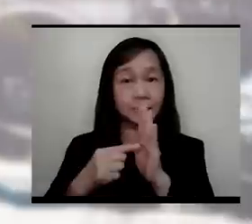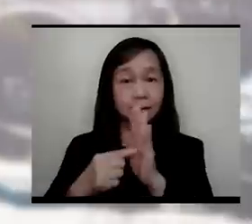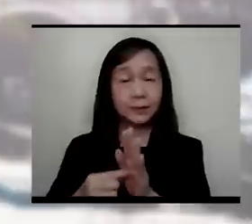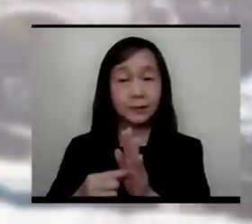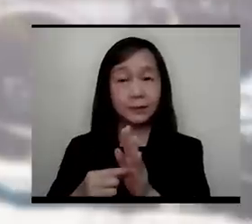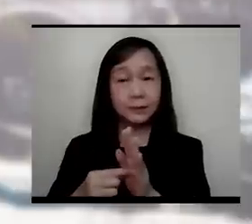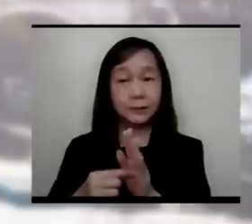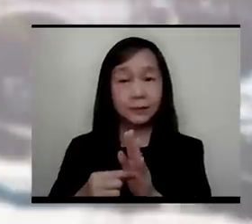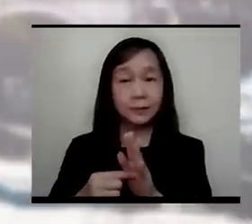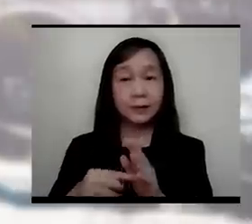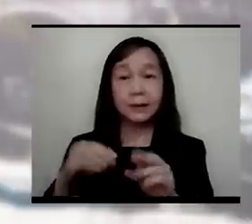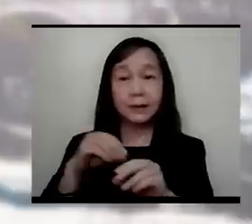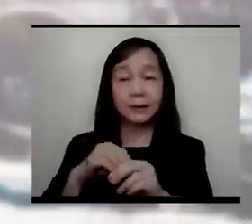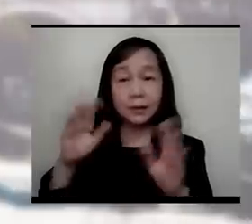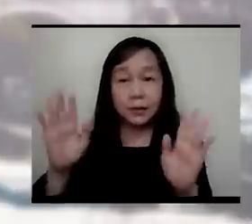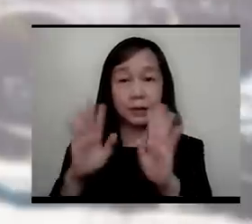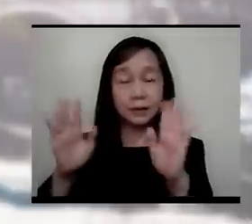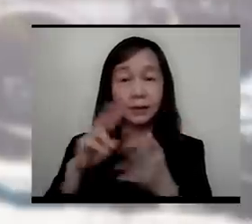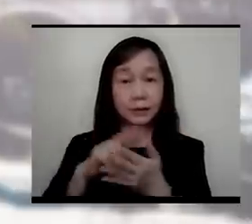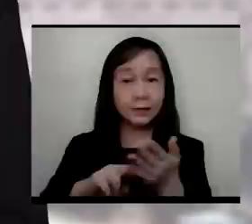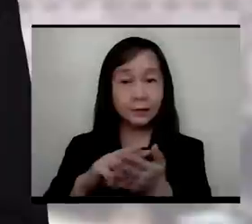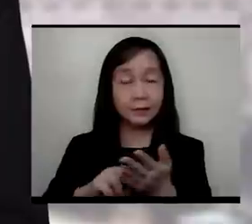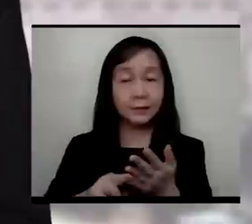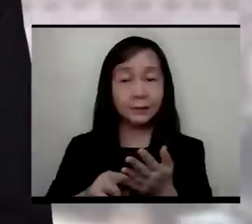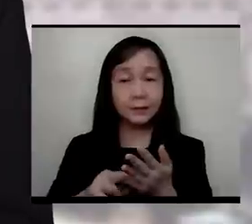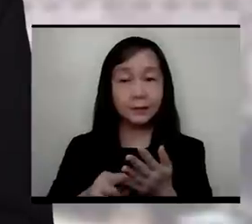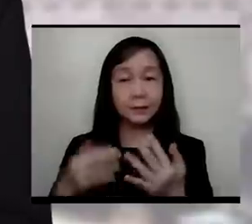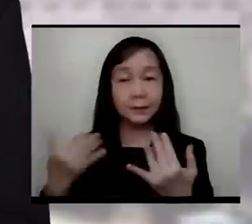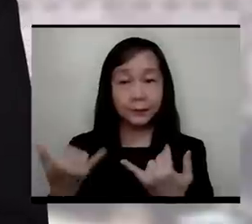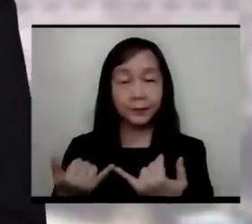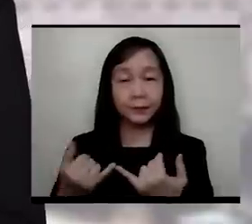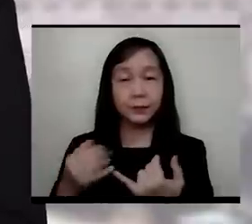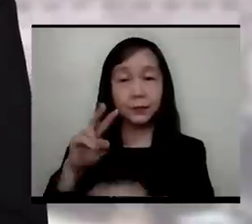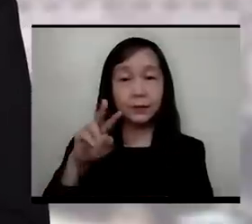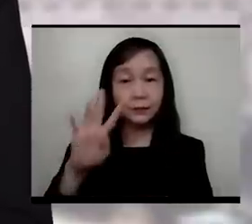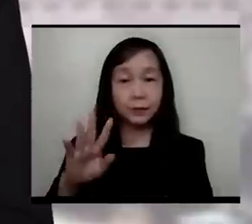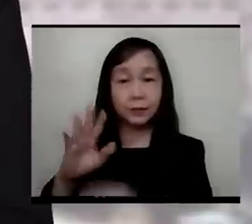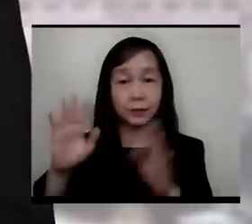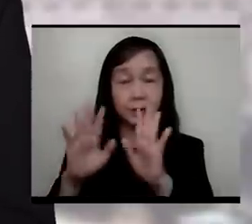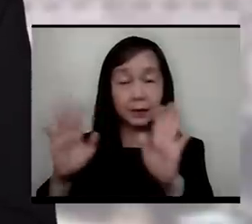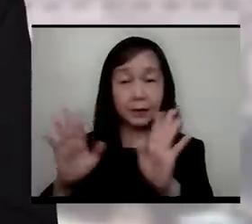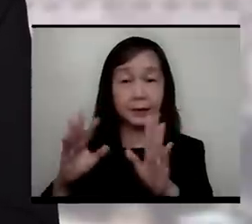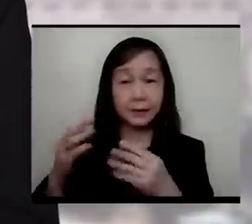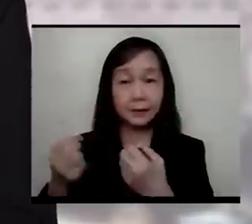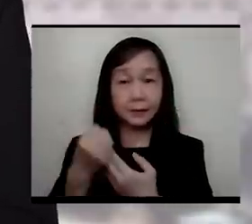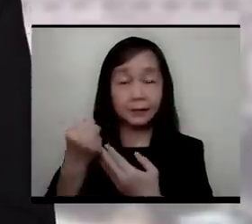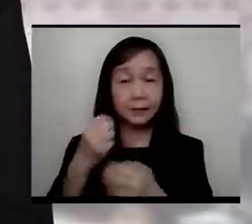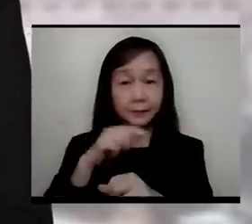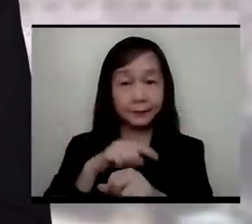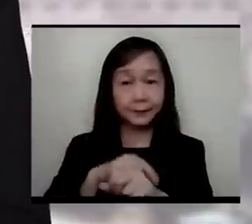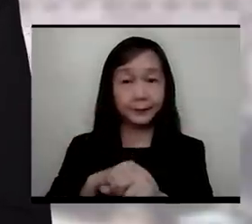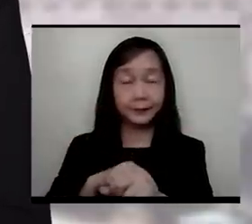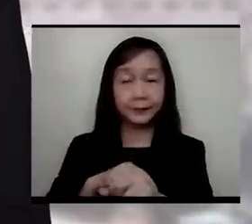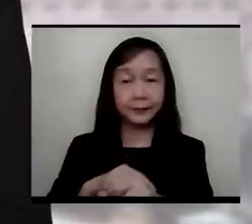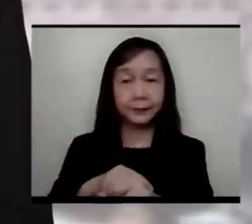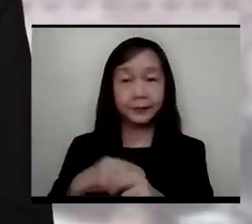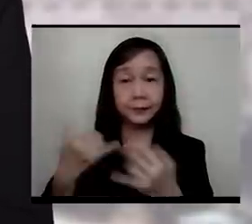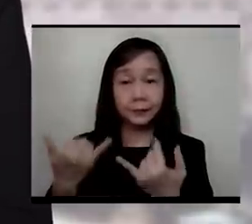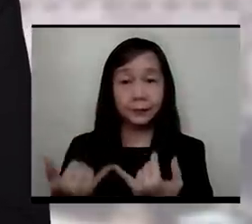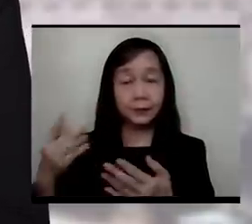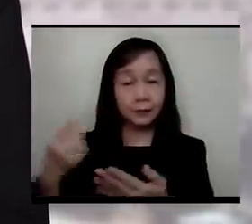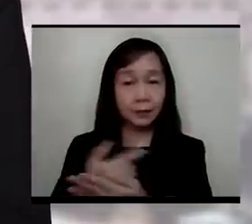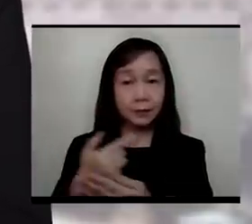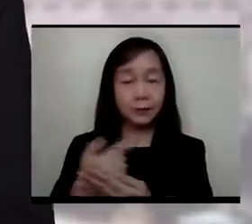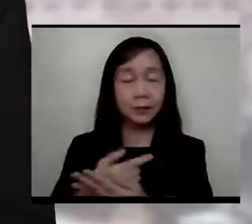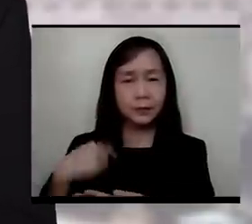revealing Himself to us in the Sunday readings. We are on the 24th Sunday in Ordinary Time. And in today's